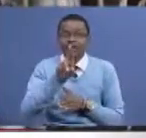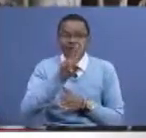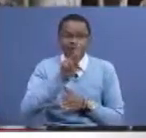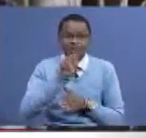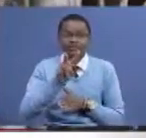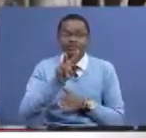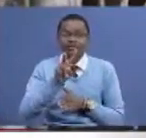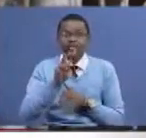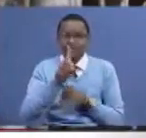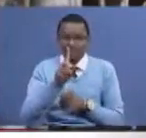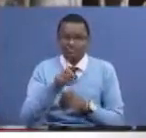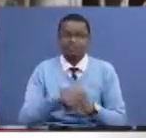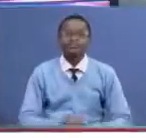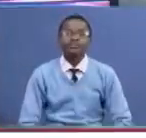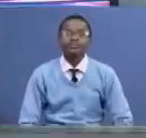KUTV, Nairobi.